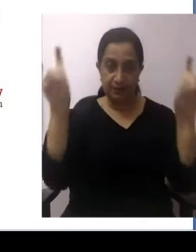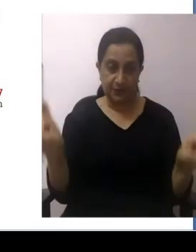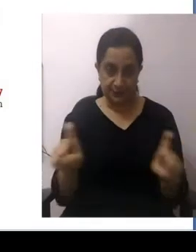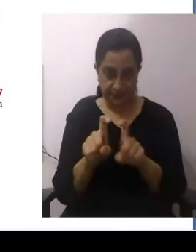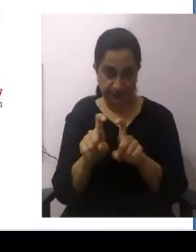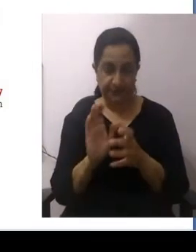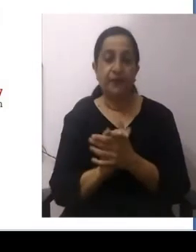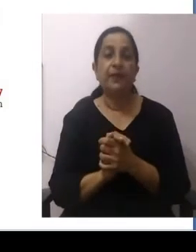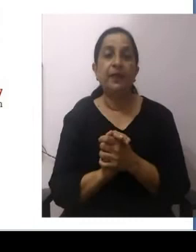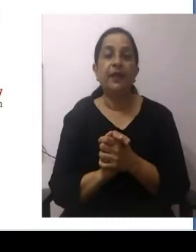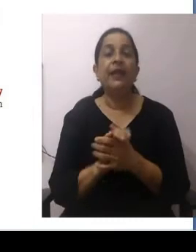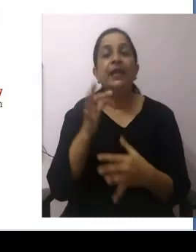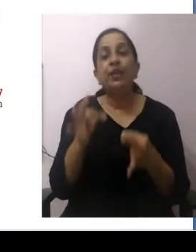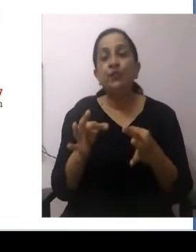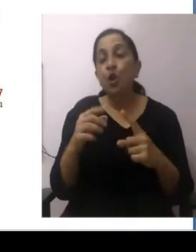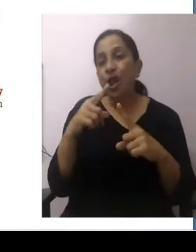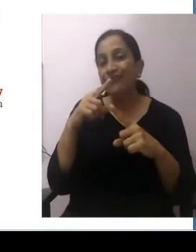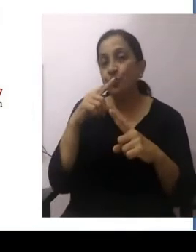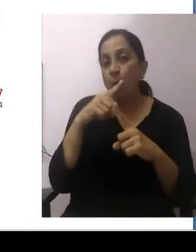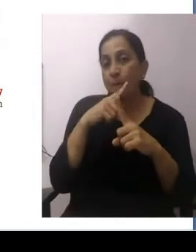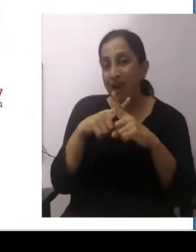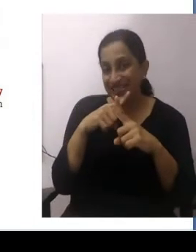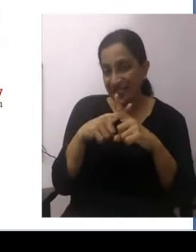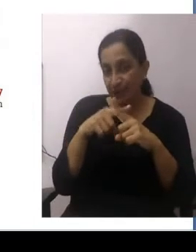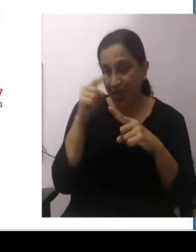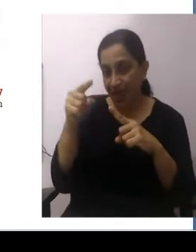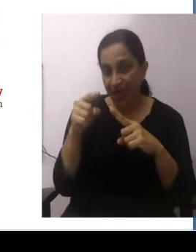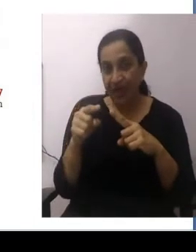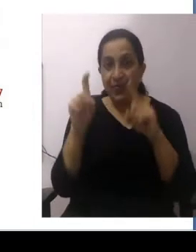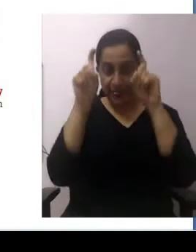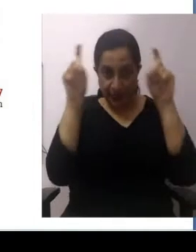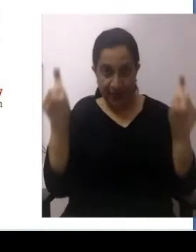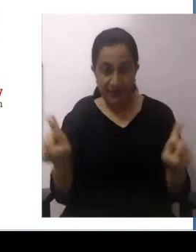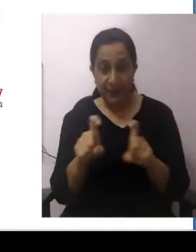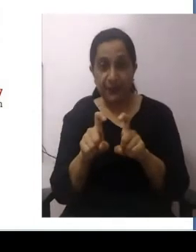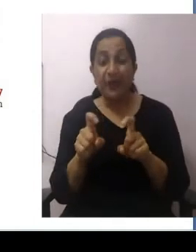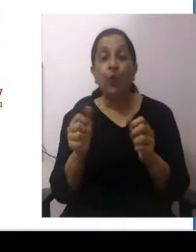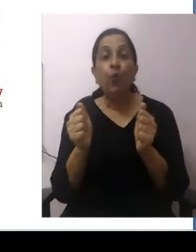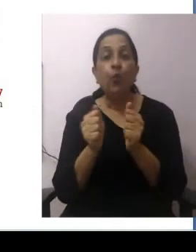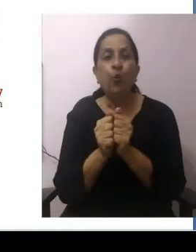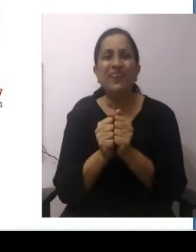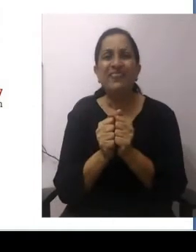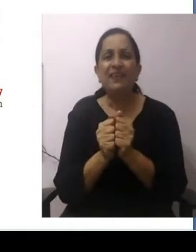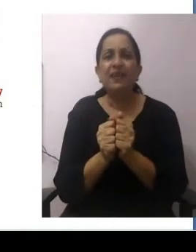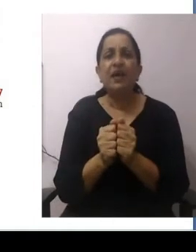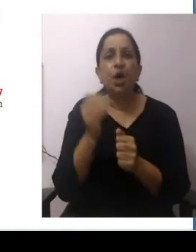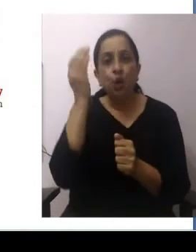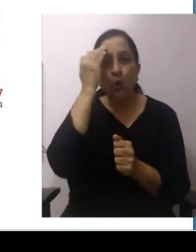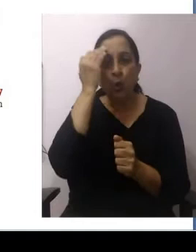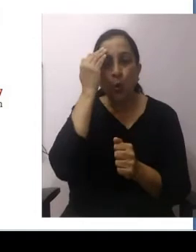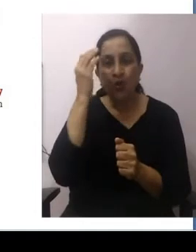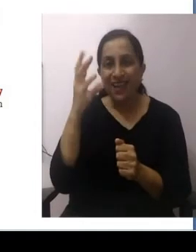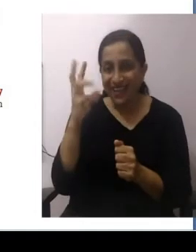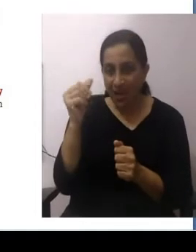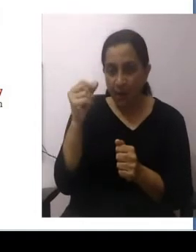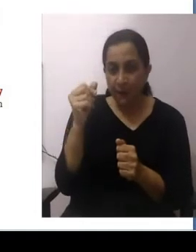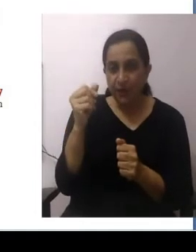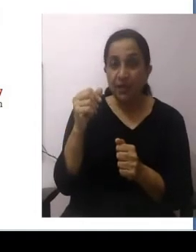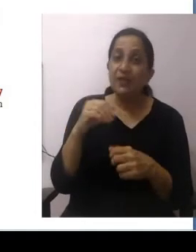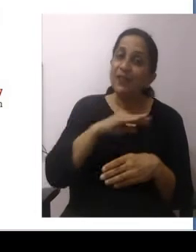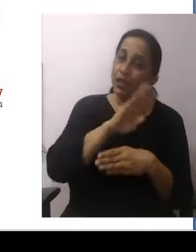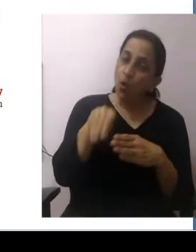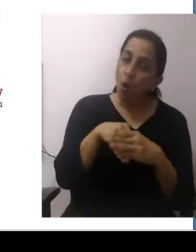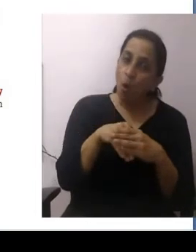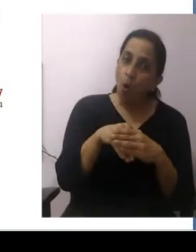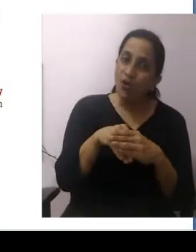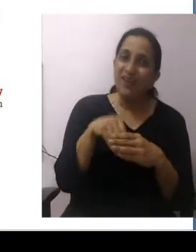the matrix with a constant, then every element of it will get multiplied by the same